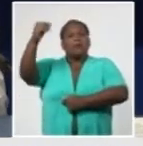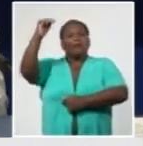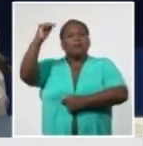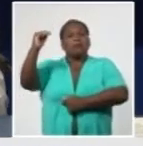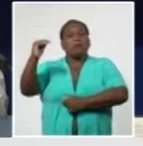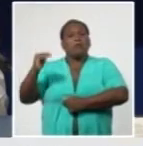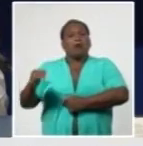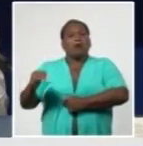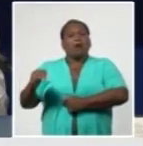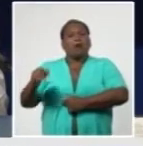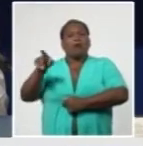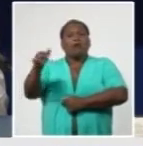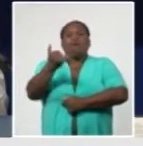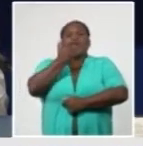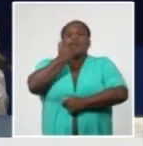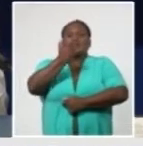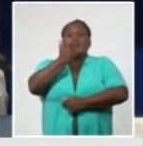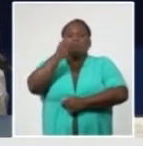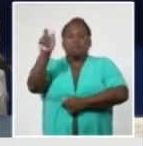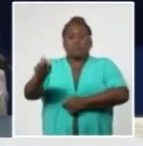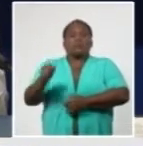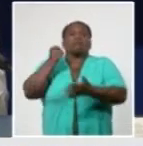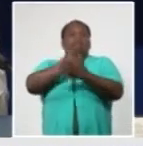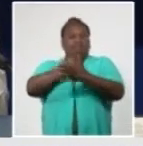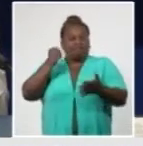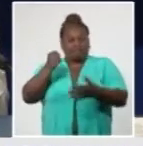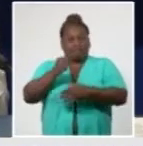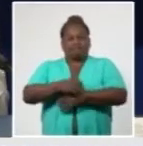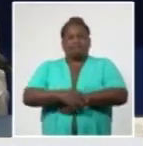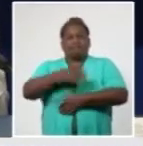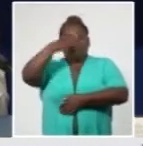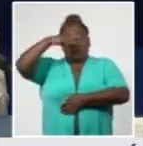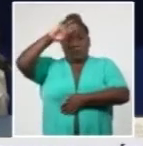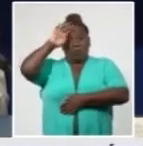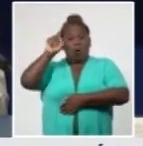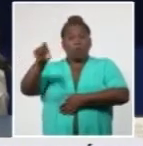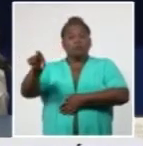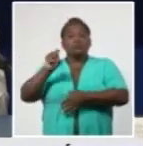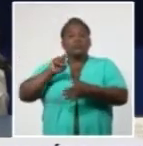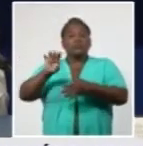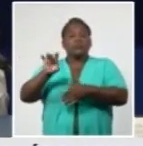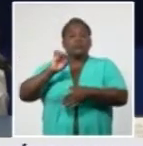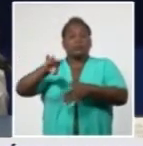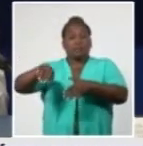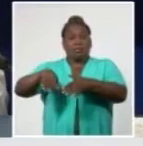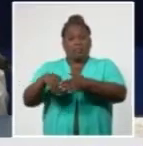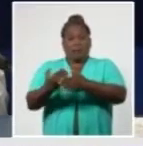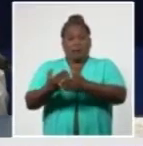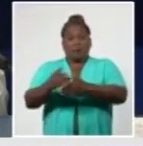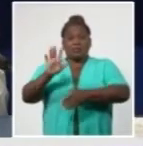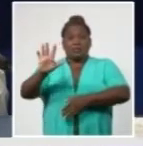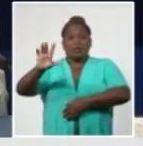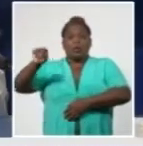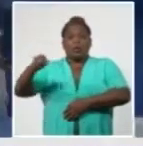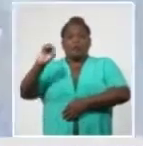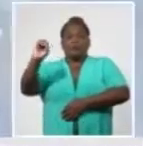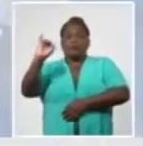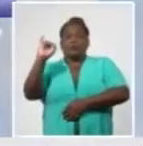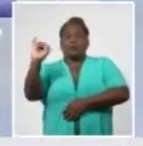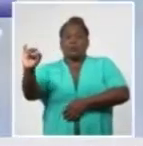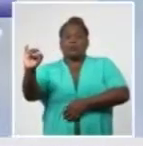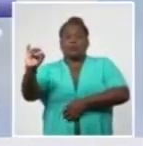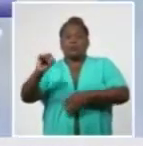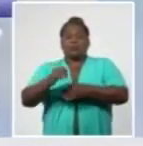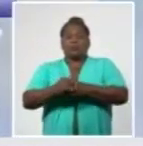With this case, Havana remains at the top with the highest incidence rate of